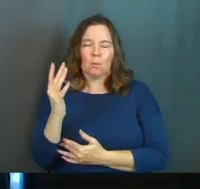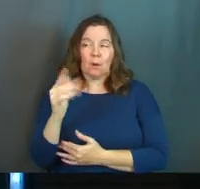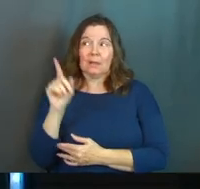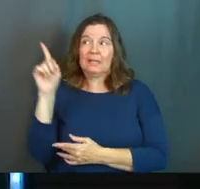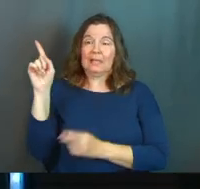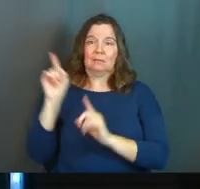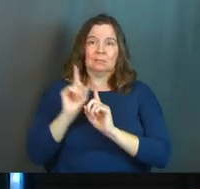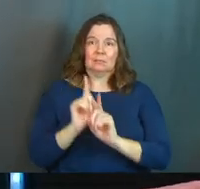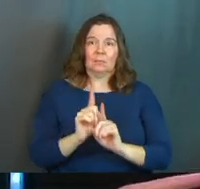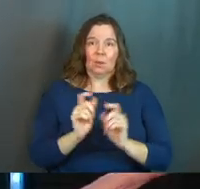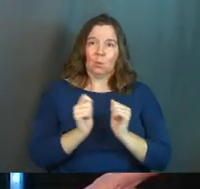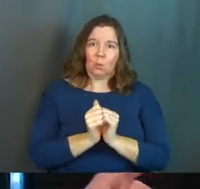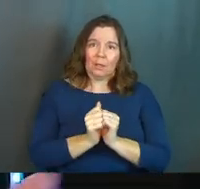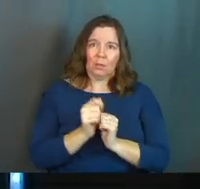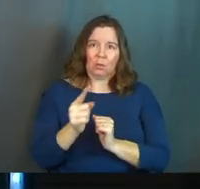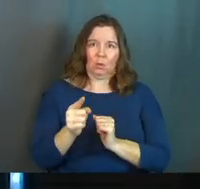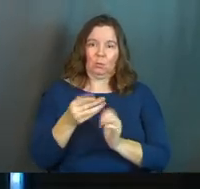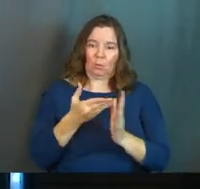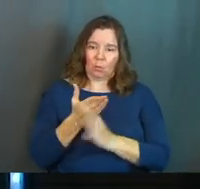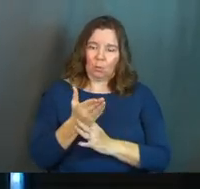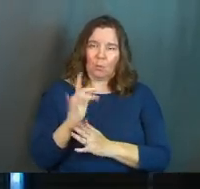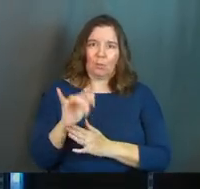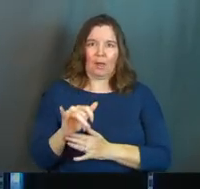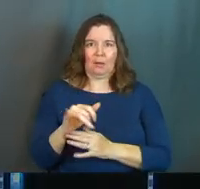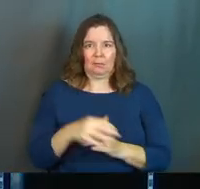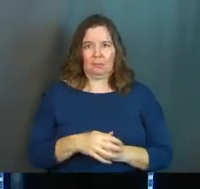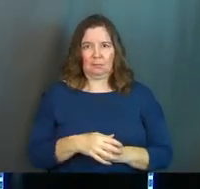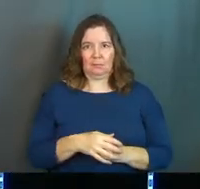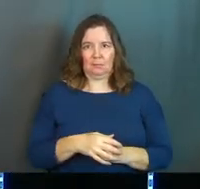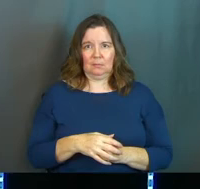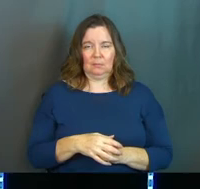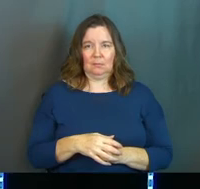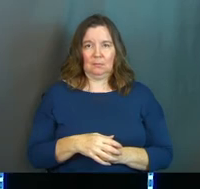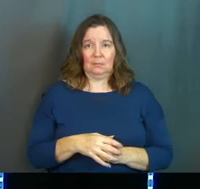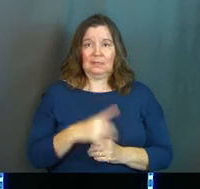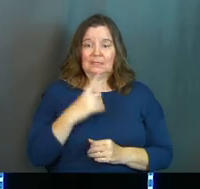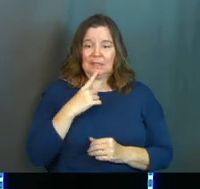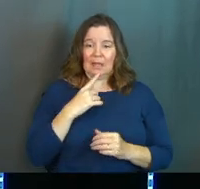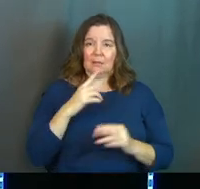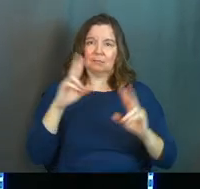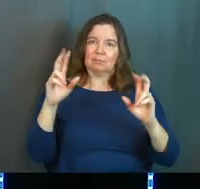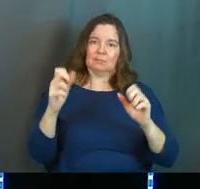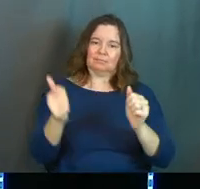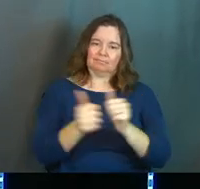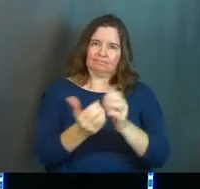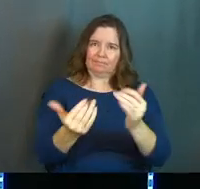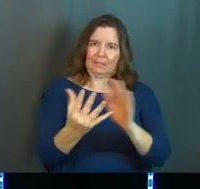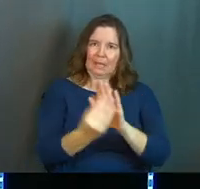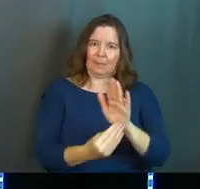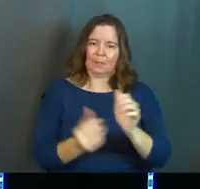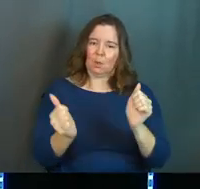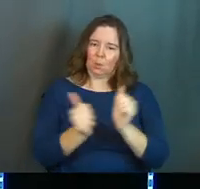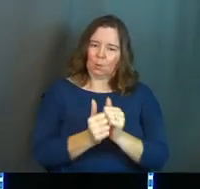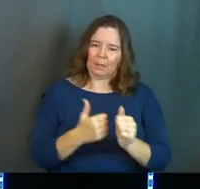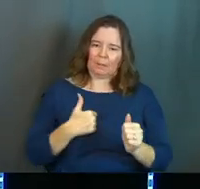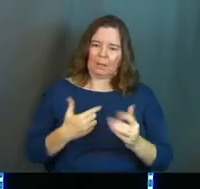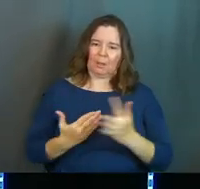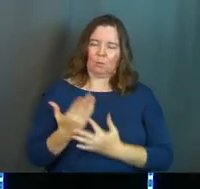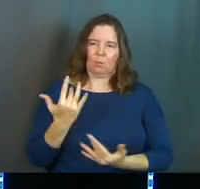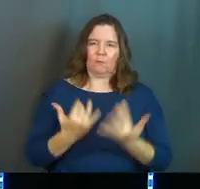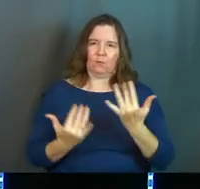He's with you. He's with you in the furnace. Say he's with me. In the